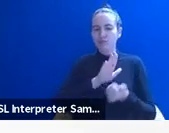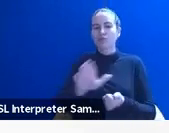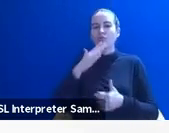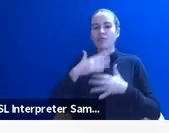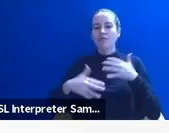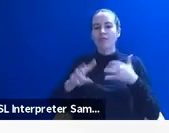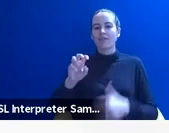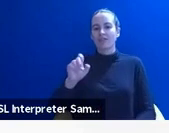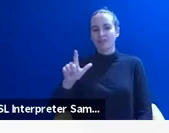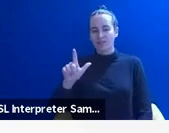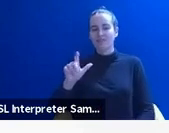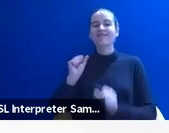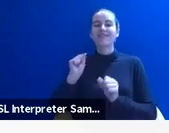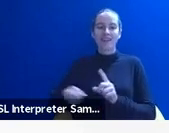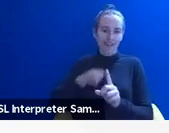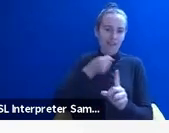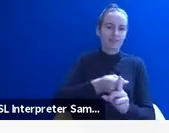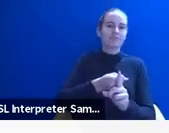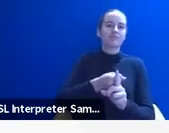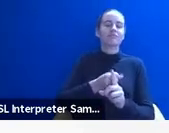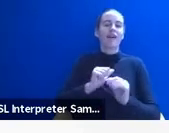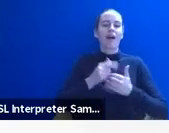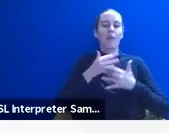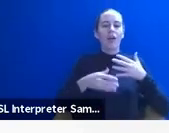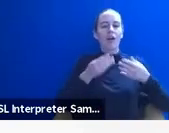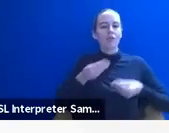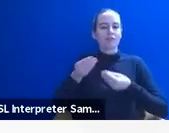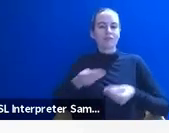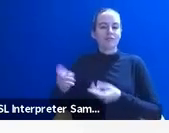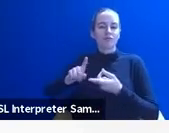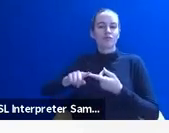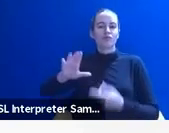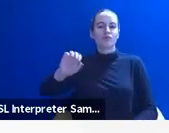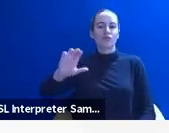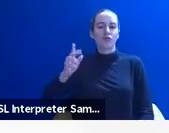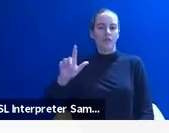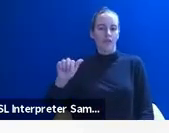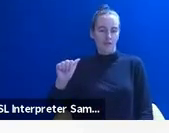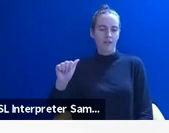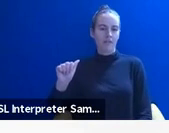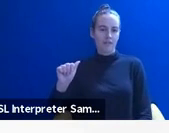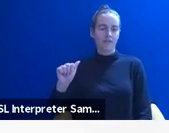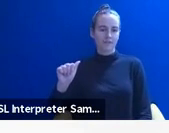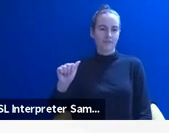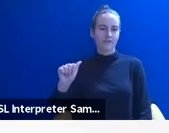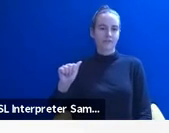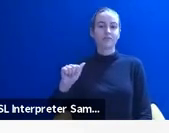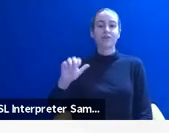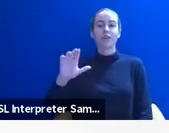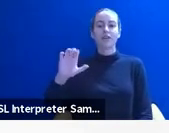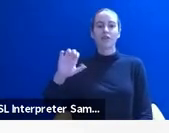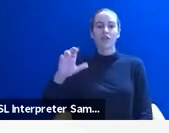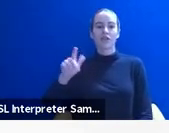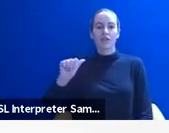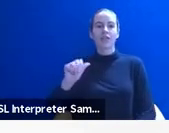can damage the blood supply to the cochlea. Our cochlea is gets blood from the anterior